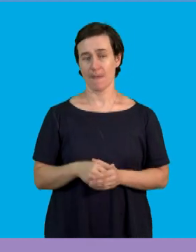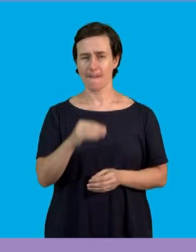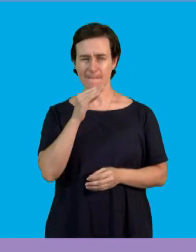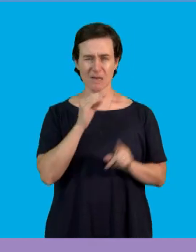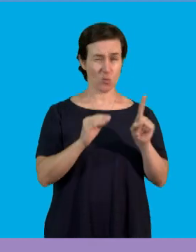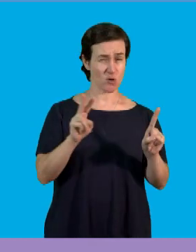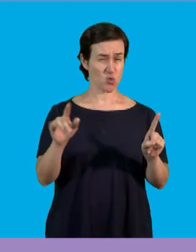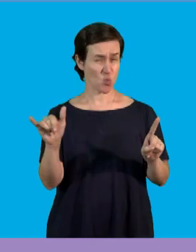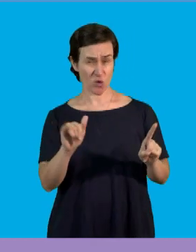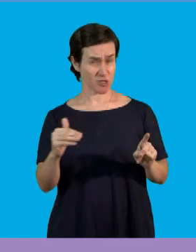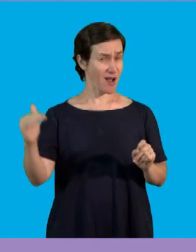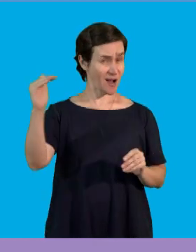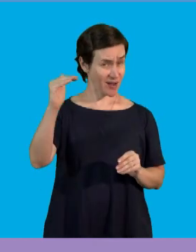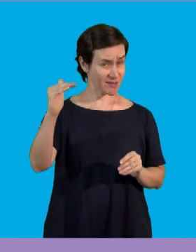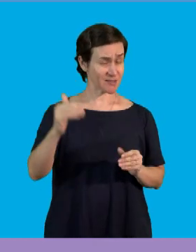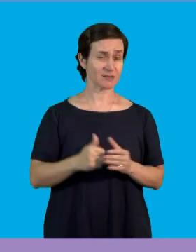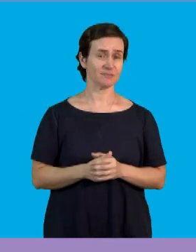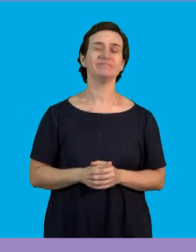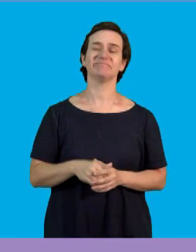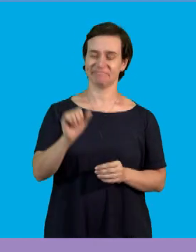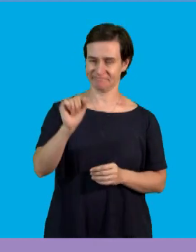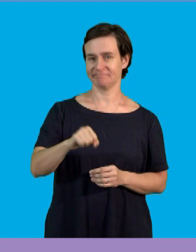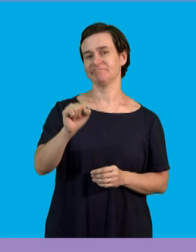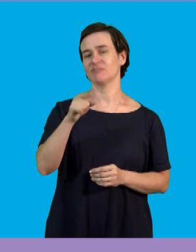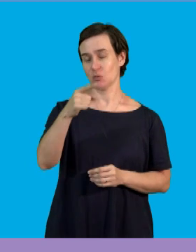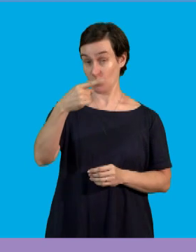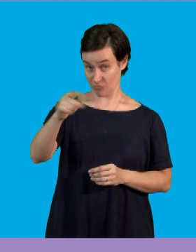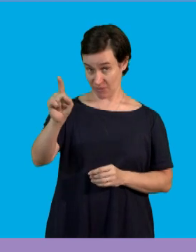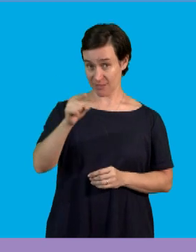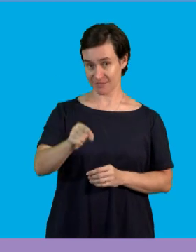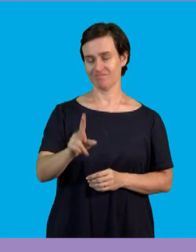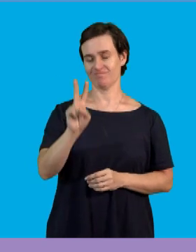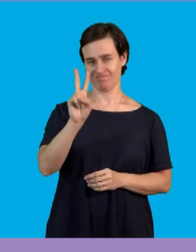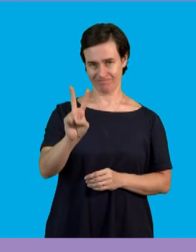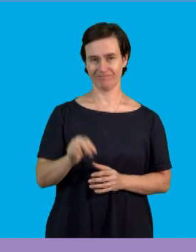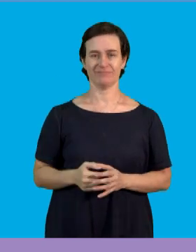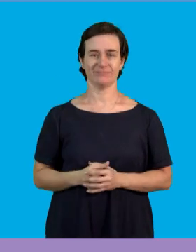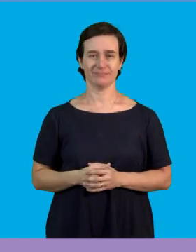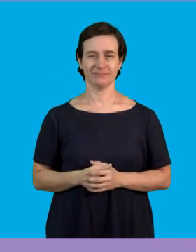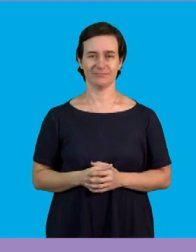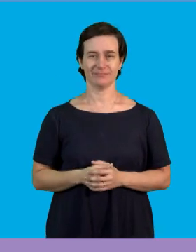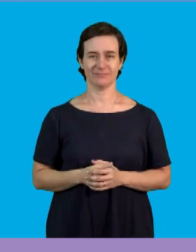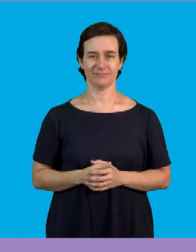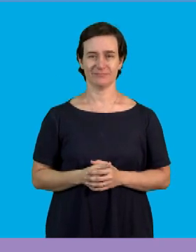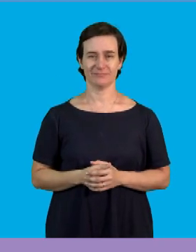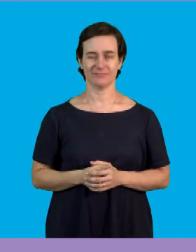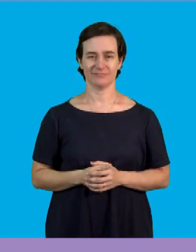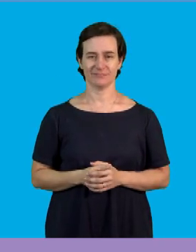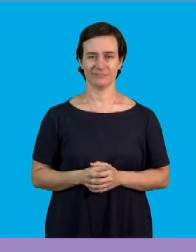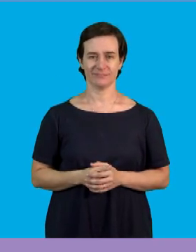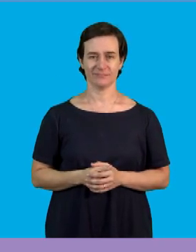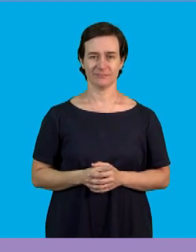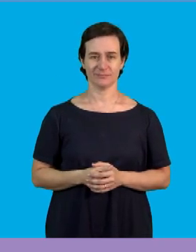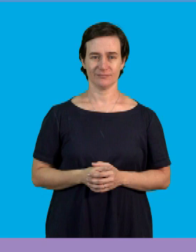between 1 and 2, which one is the highest one? Yes, you are correct. We have 2